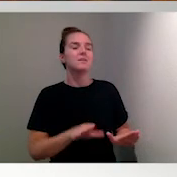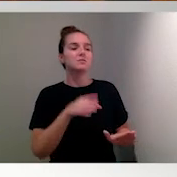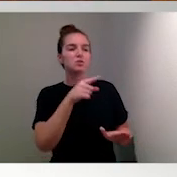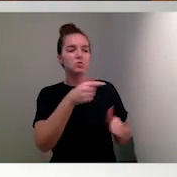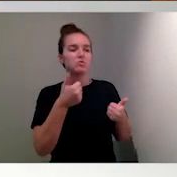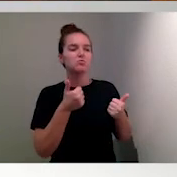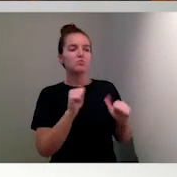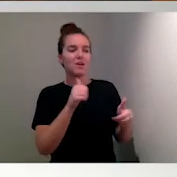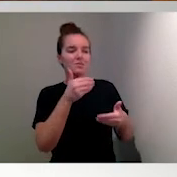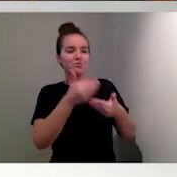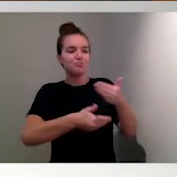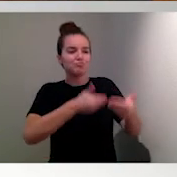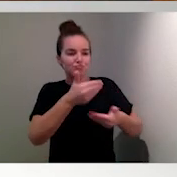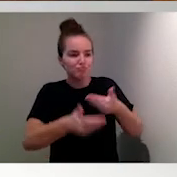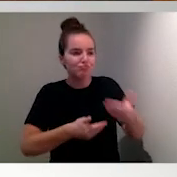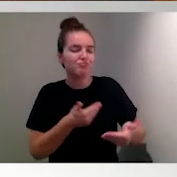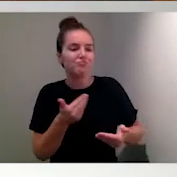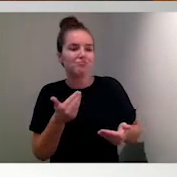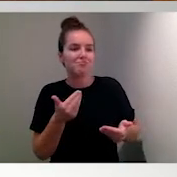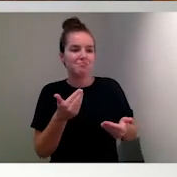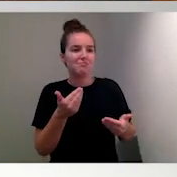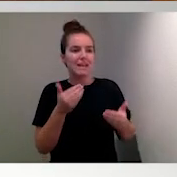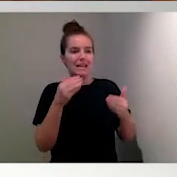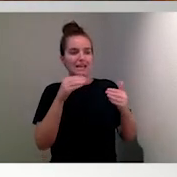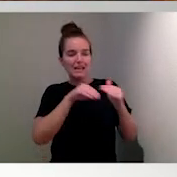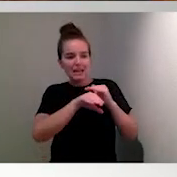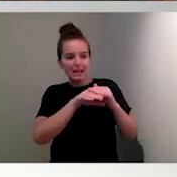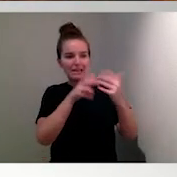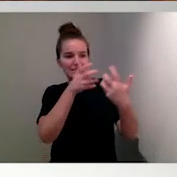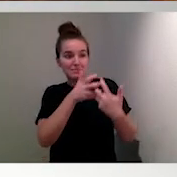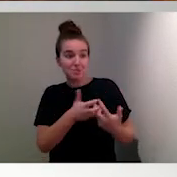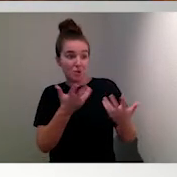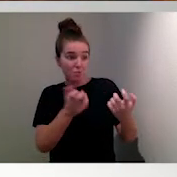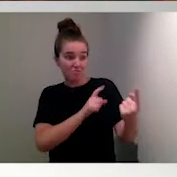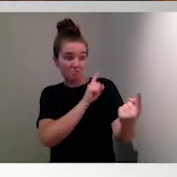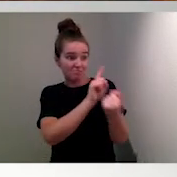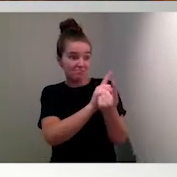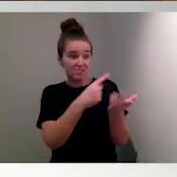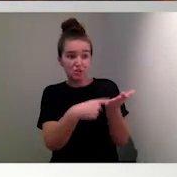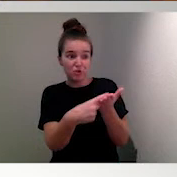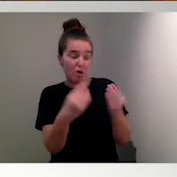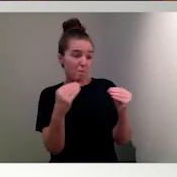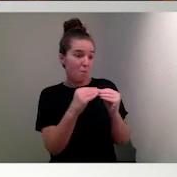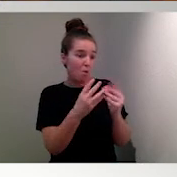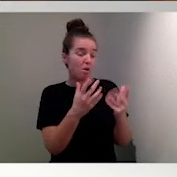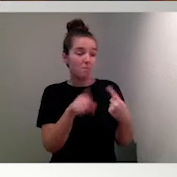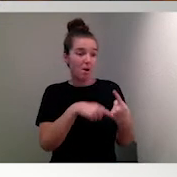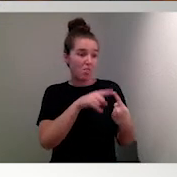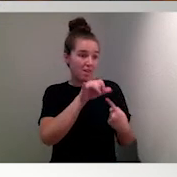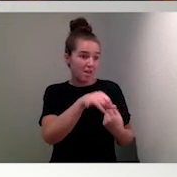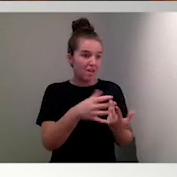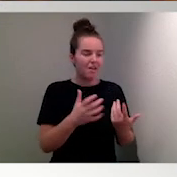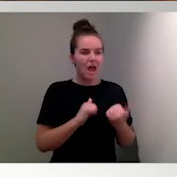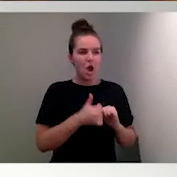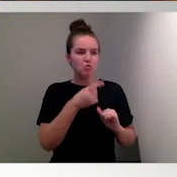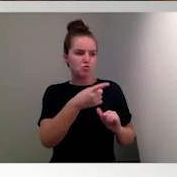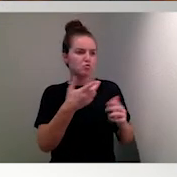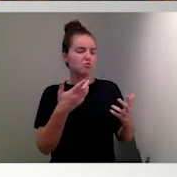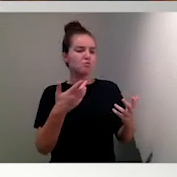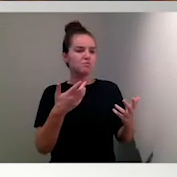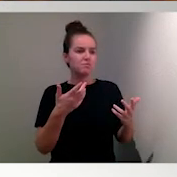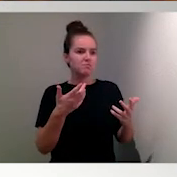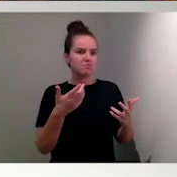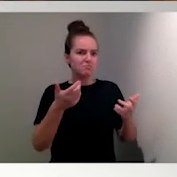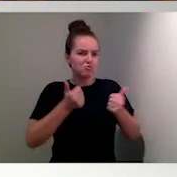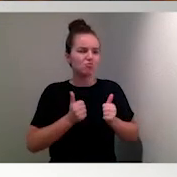I would love to get together with you and talk more about that, how you've made strides for the deaf community. I think